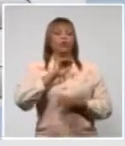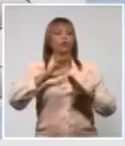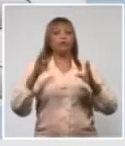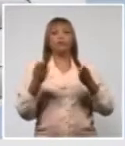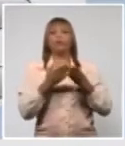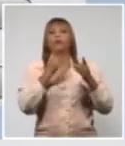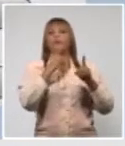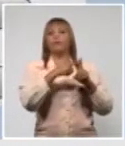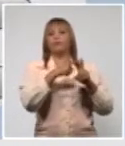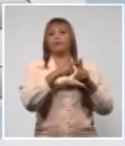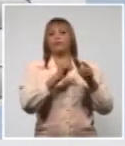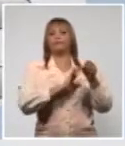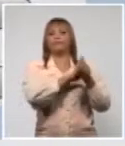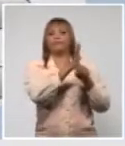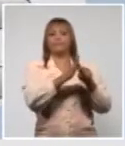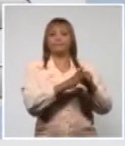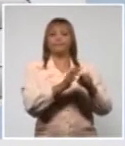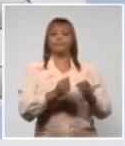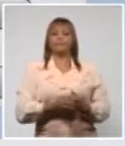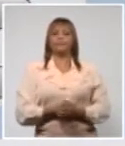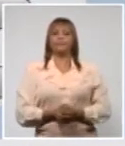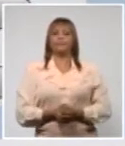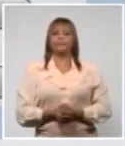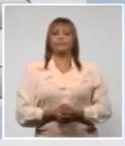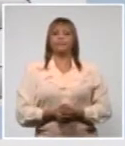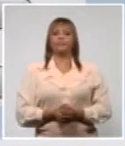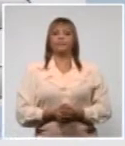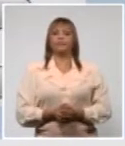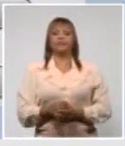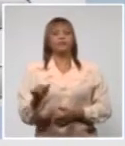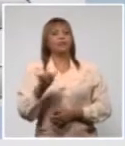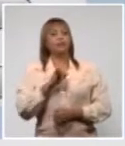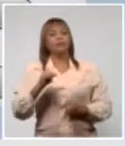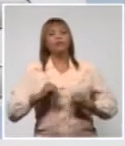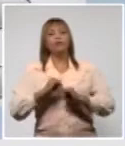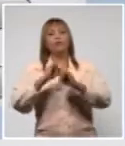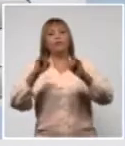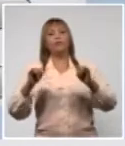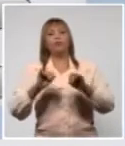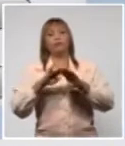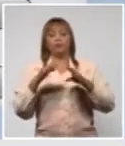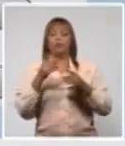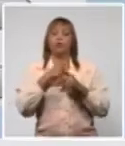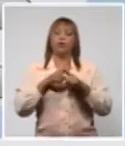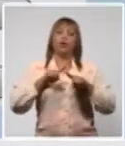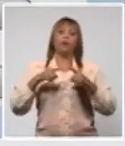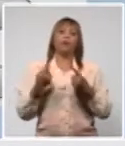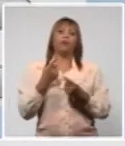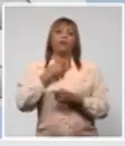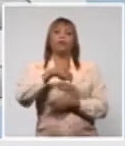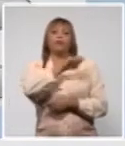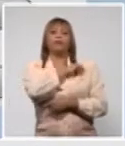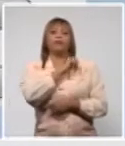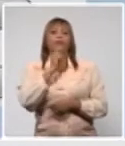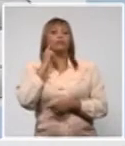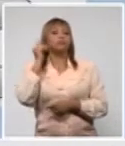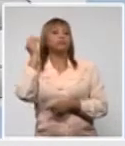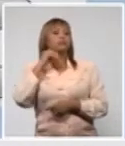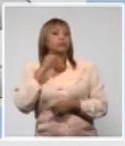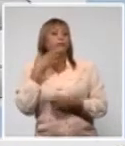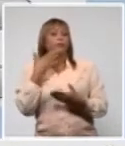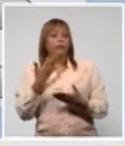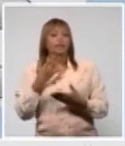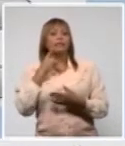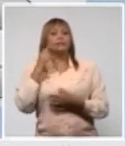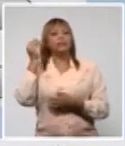5,917, or the 0.88% of people, have been diagnosed with the virus. Samples from